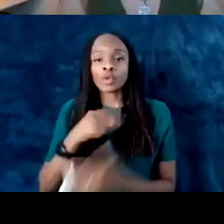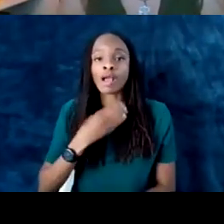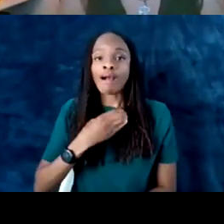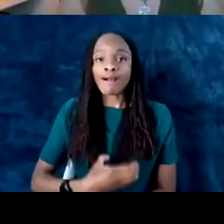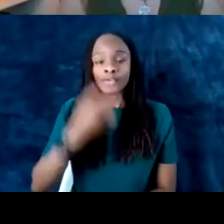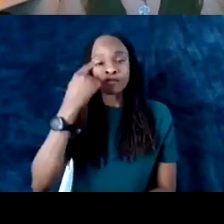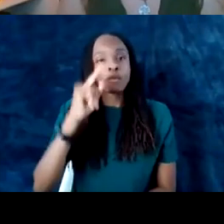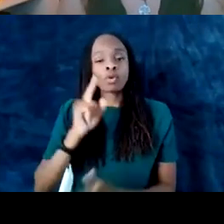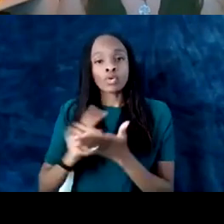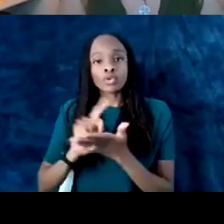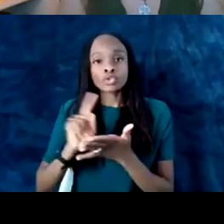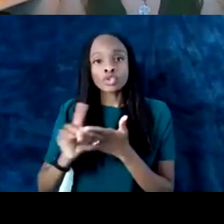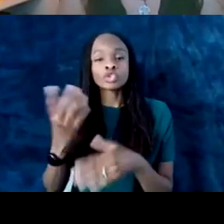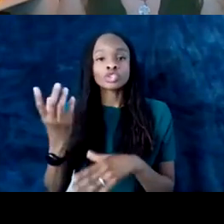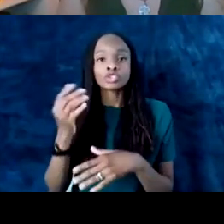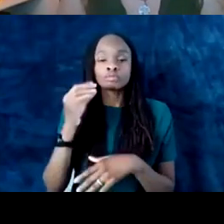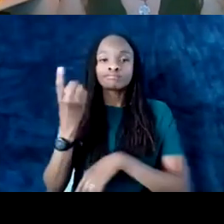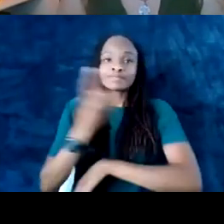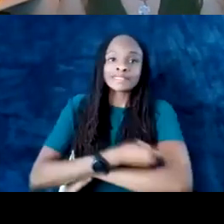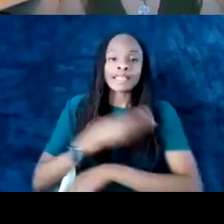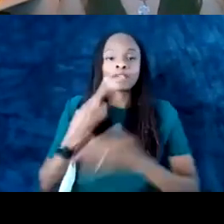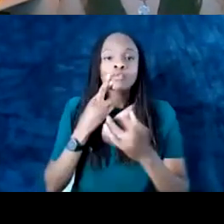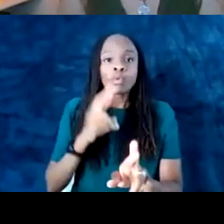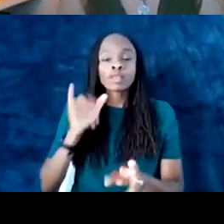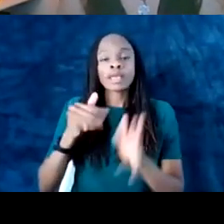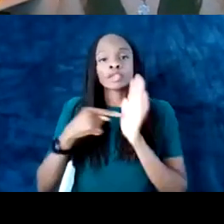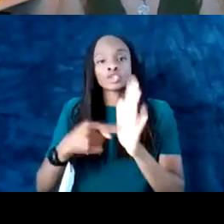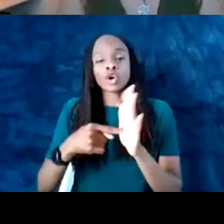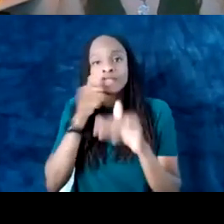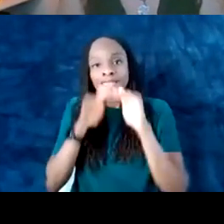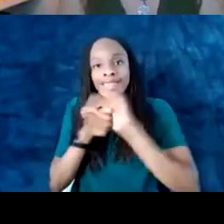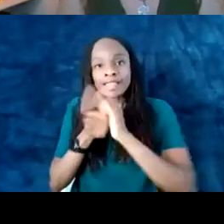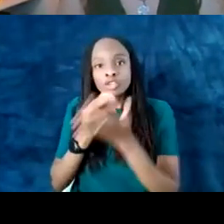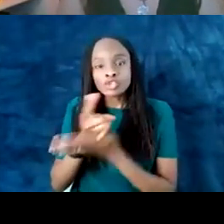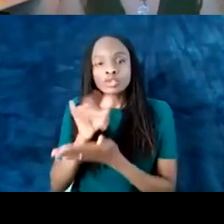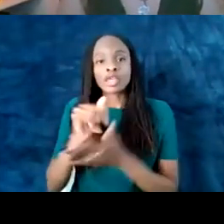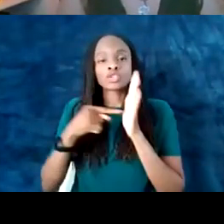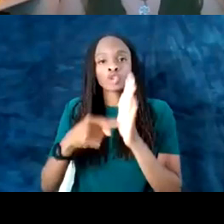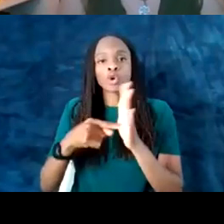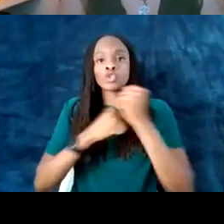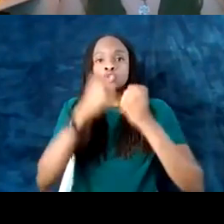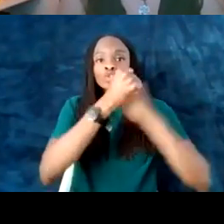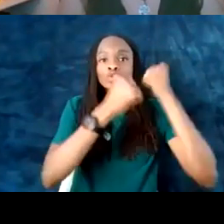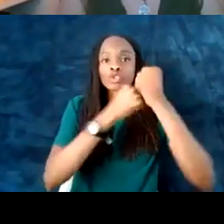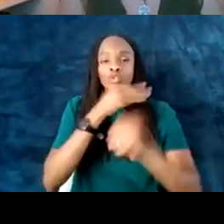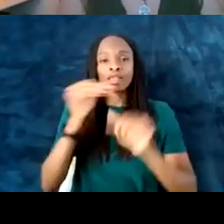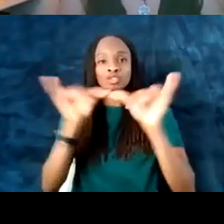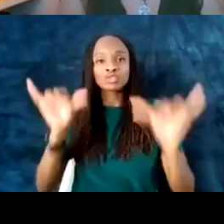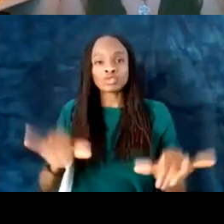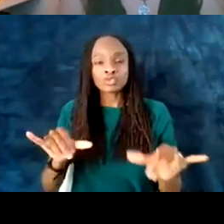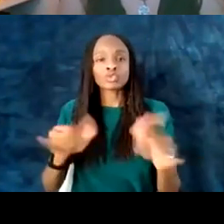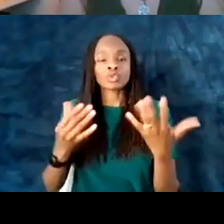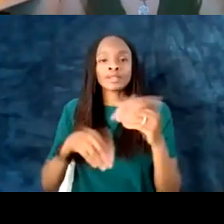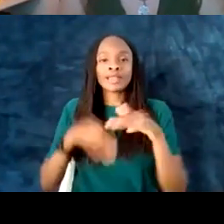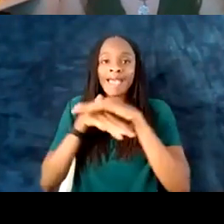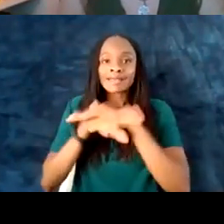research data reports that show the hidden truths, that show the structural and systemic access to power or barriers to